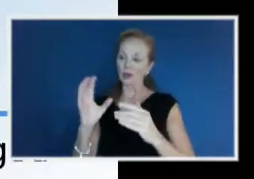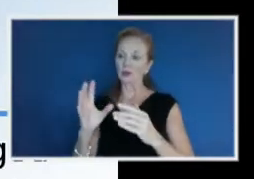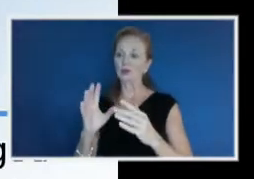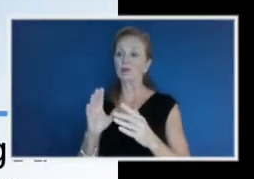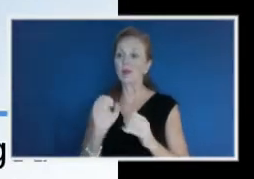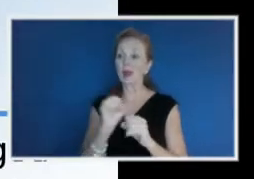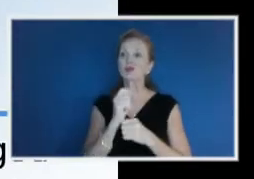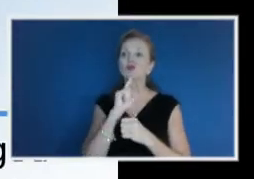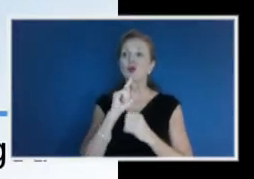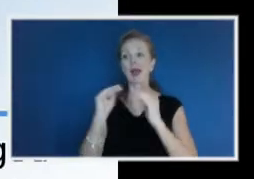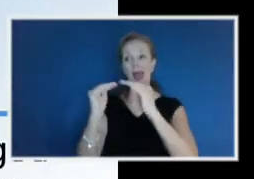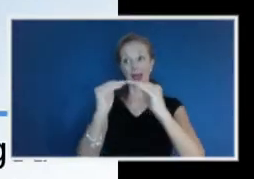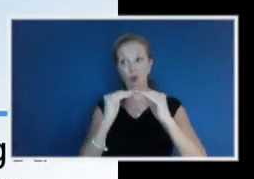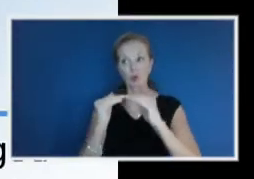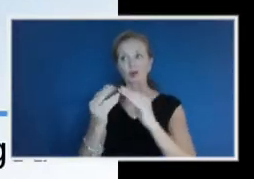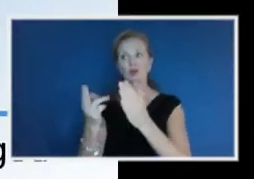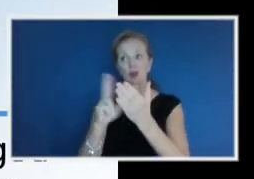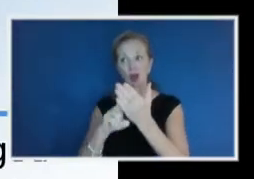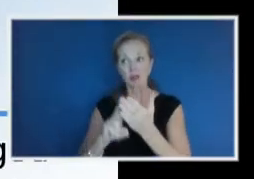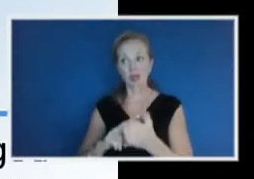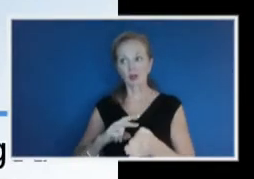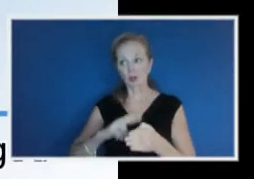equity in your contracting outcomes.